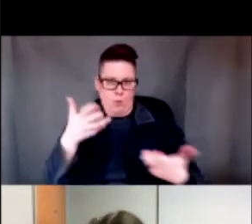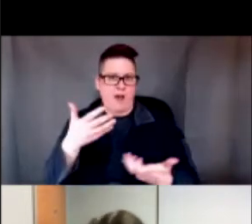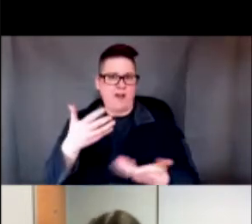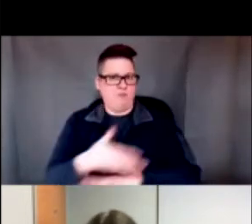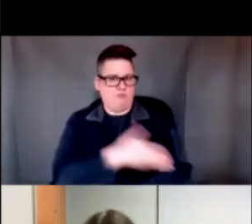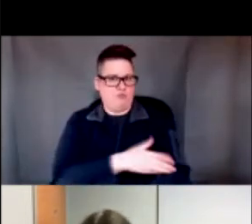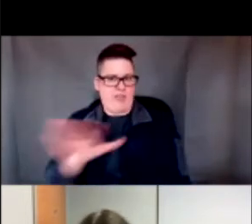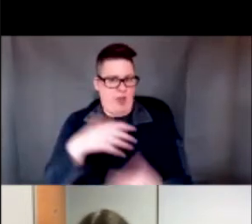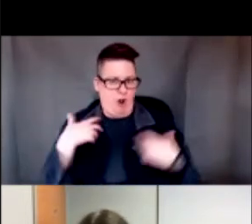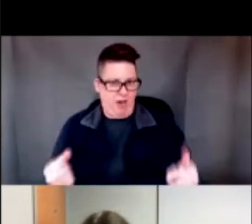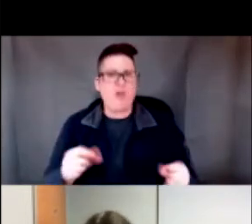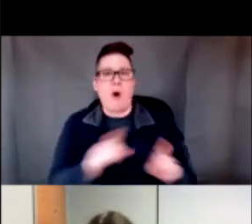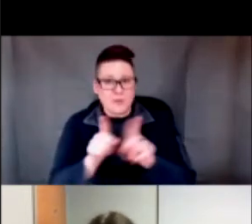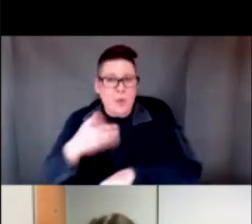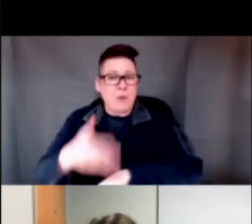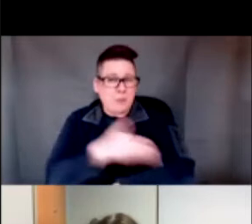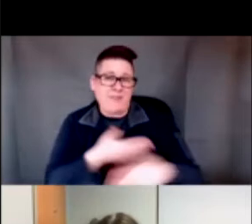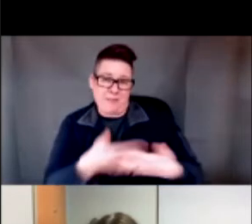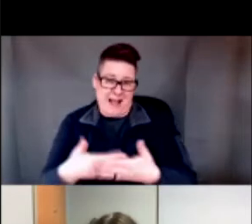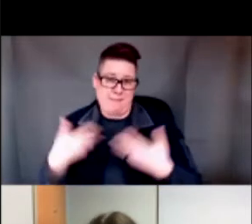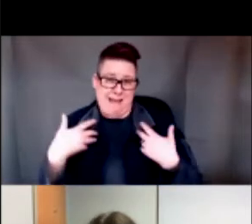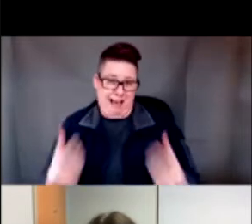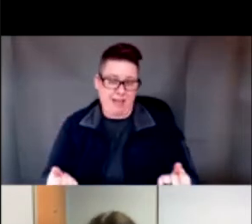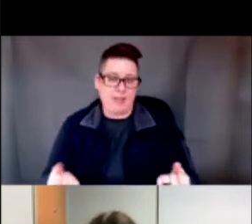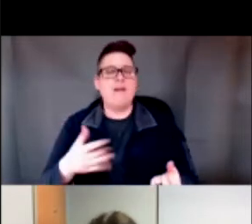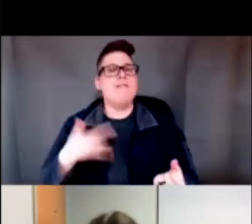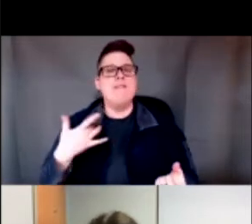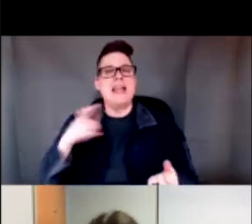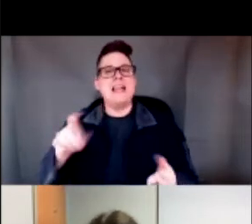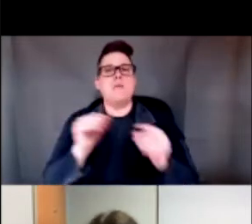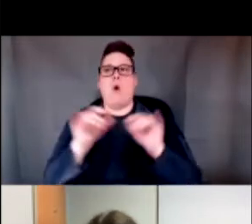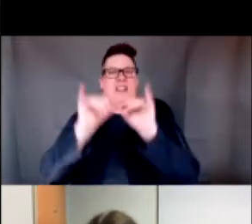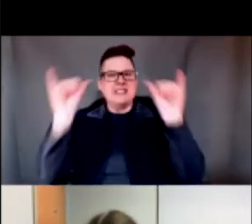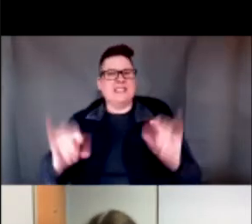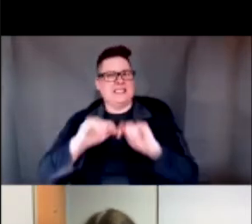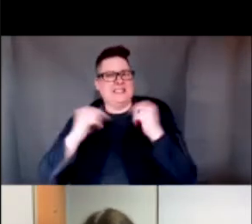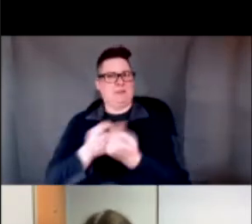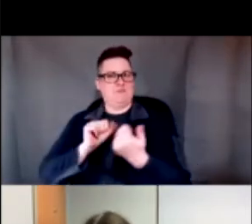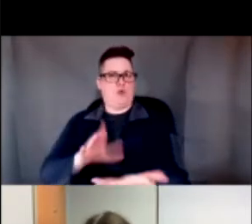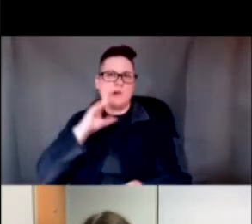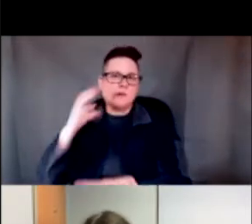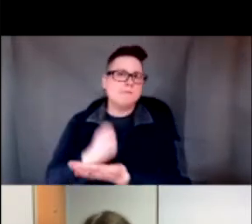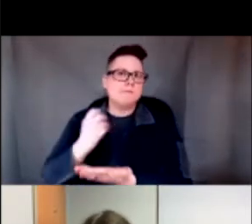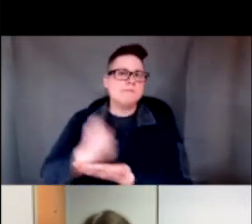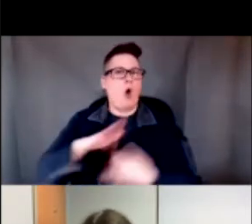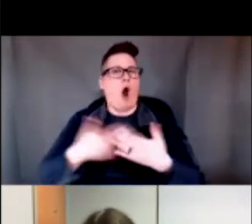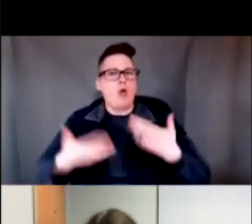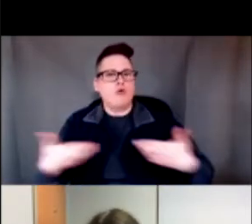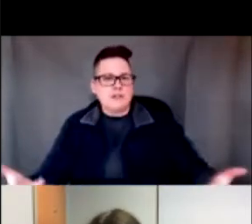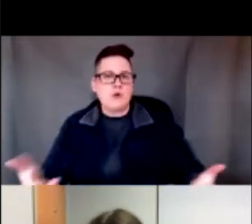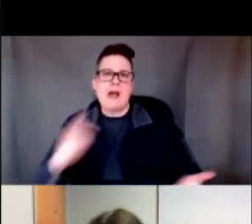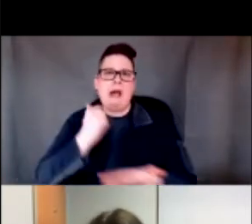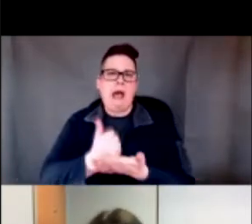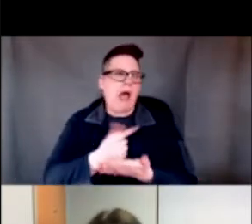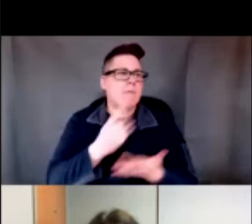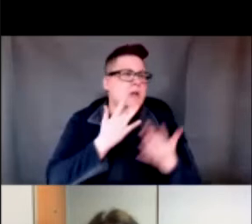OBGYN patients and their babies, and to have a more systematized team-based approach to capitalize on the resources we have and to fill in some of the